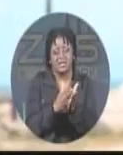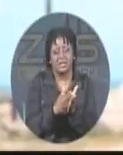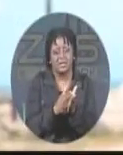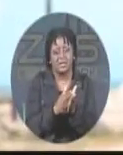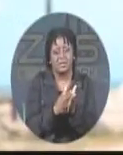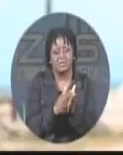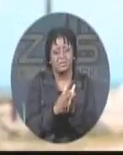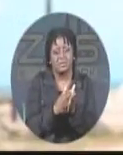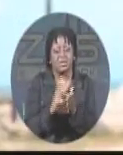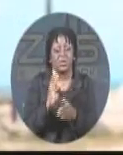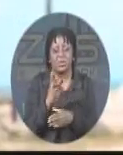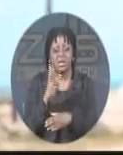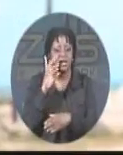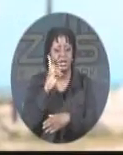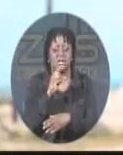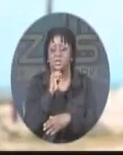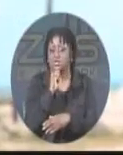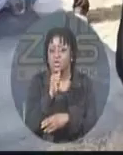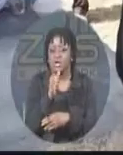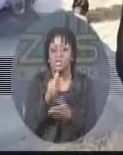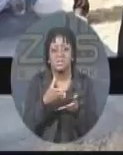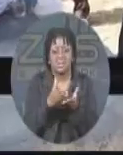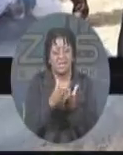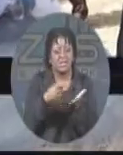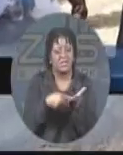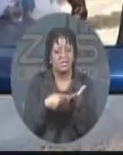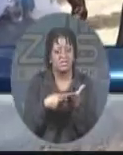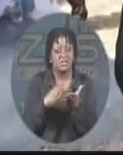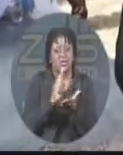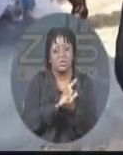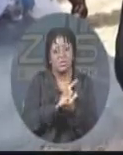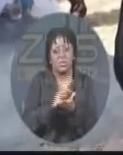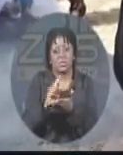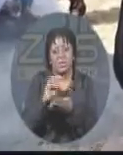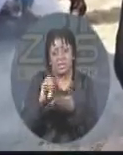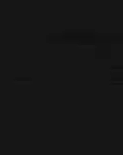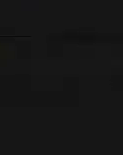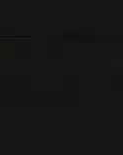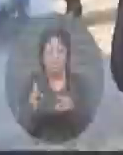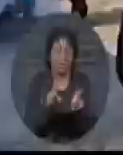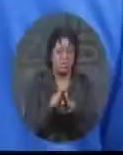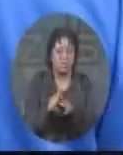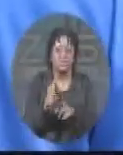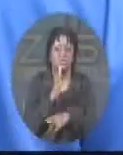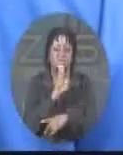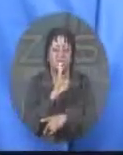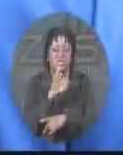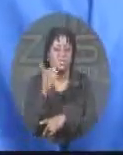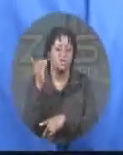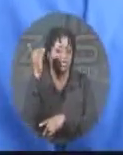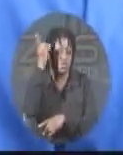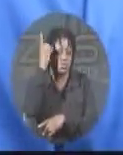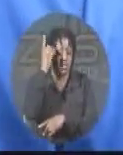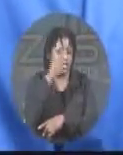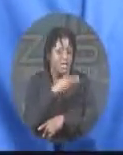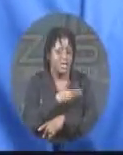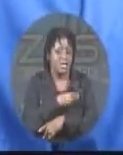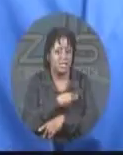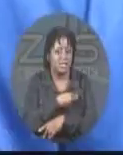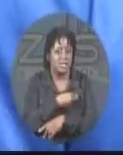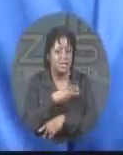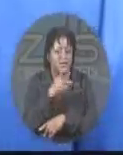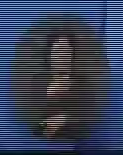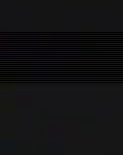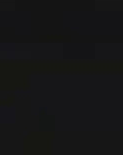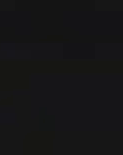weekend, but what the master done is well done. Also expressing their feelings was Dwayne from Lady Margaret and Julian